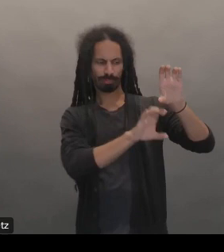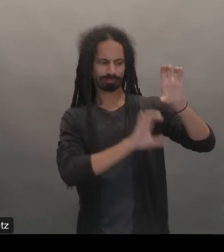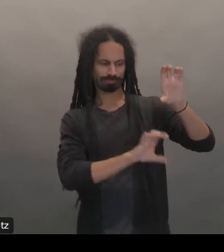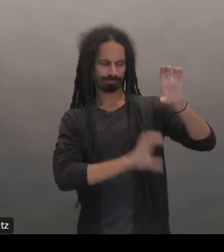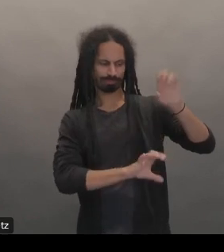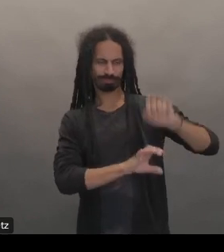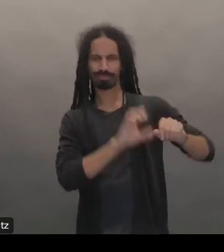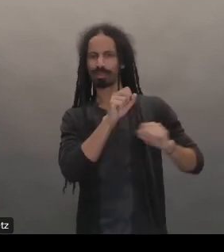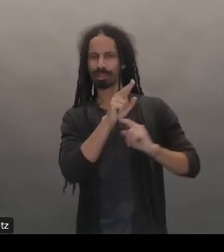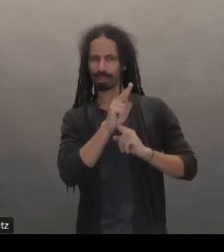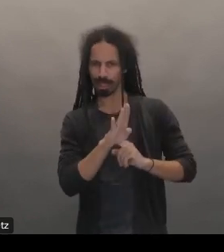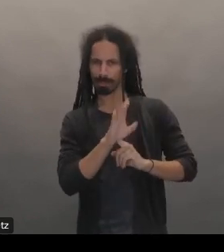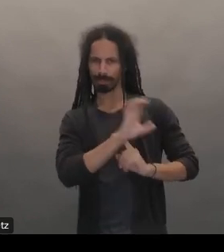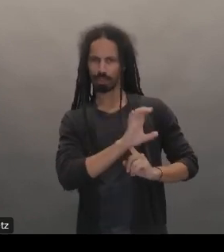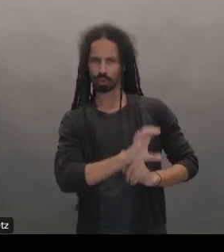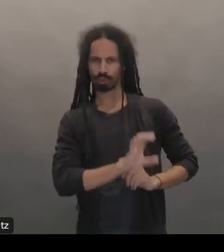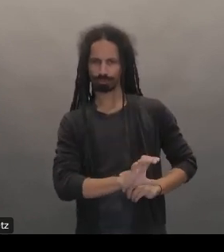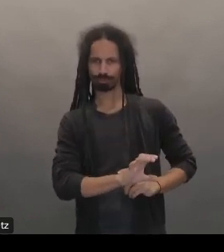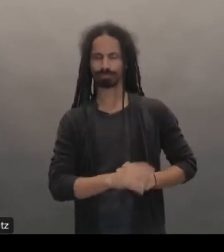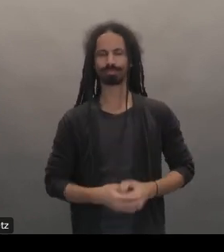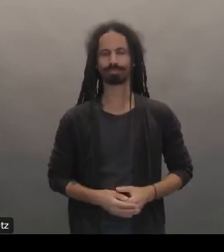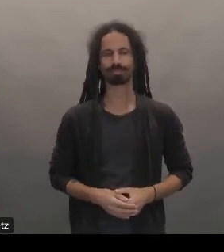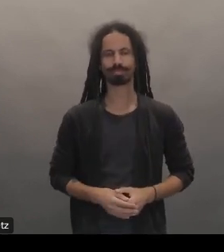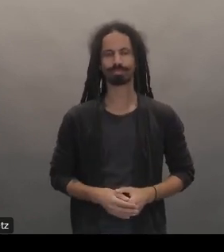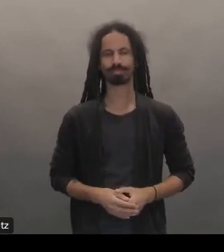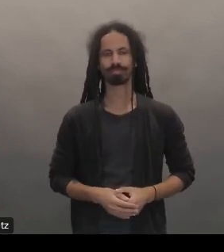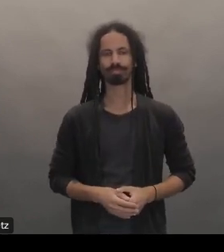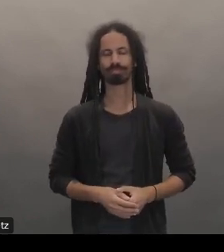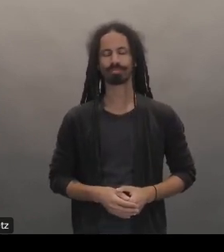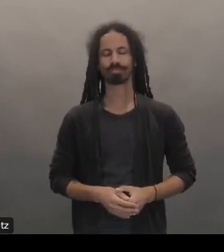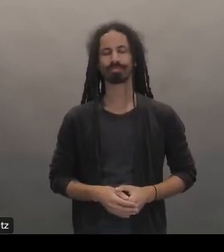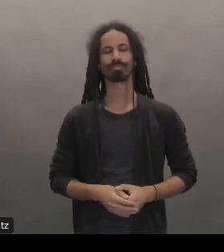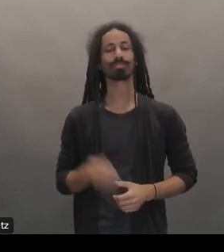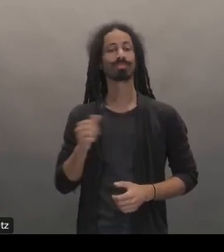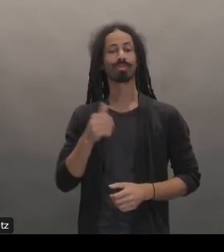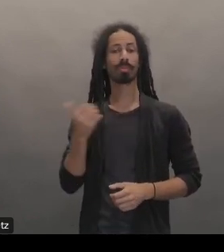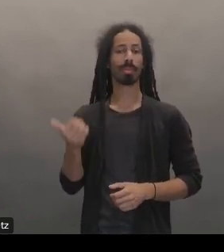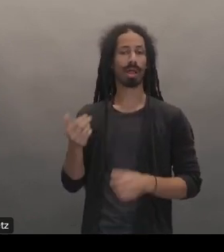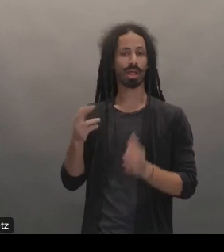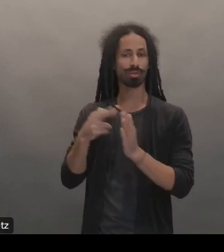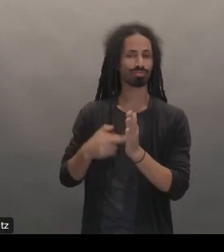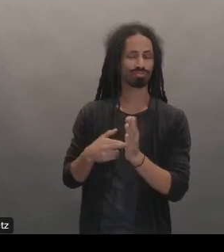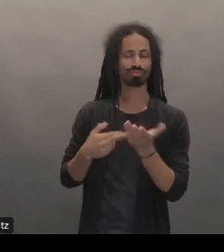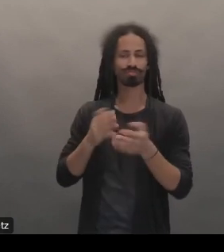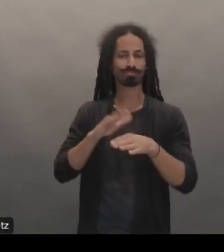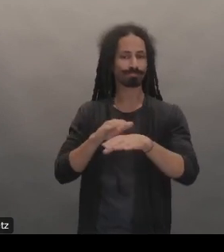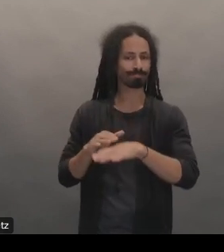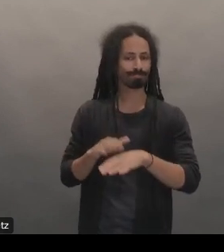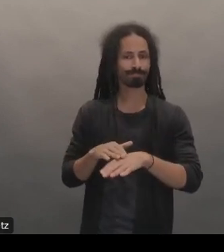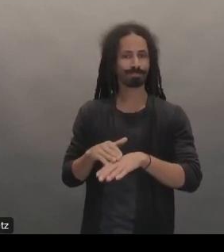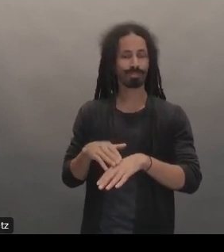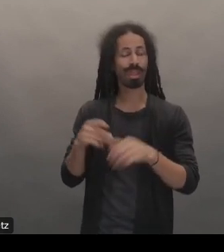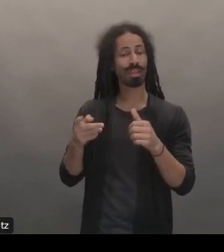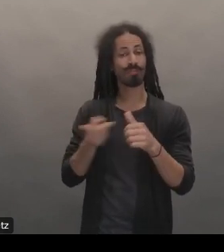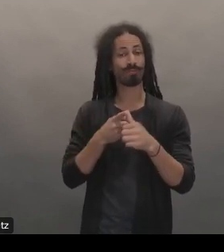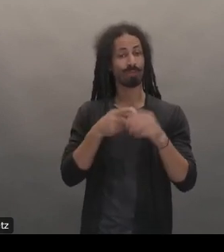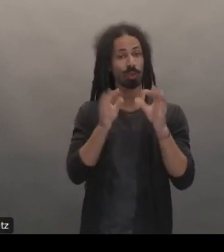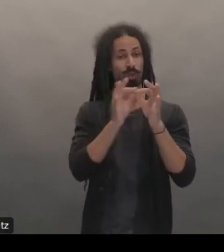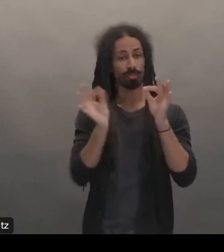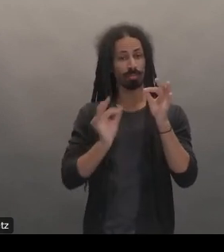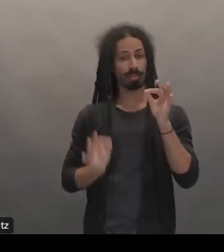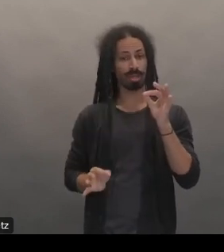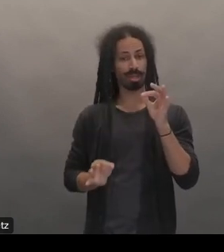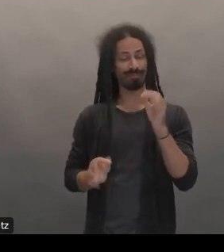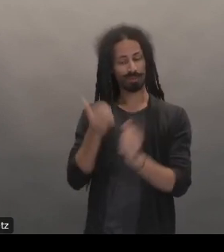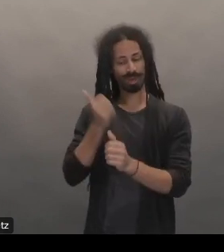Right? Couple other things to note about headings. The first paragraph of your paper, which is